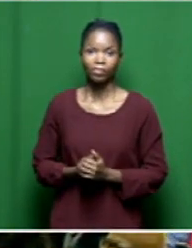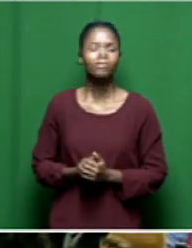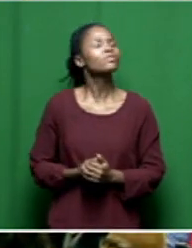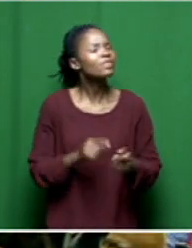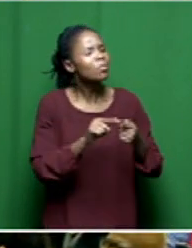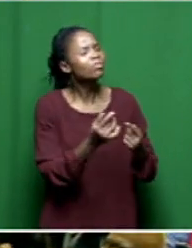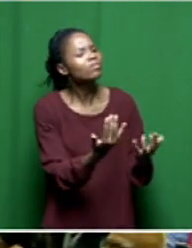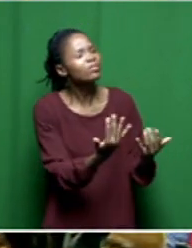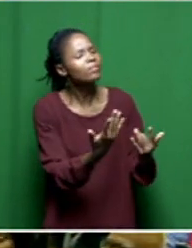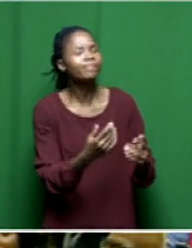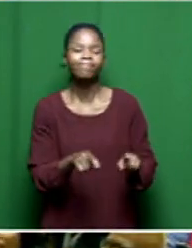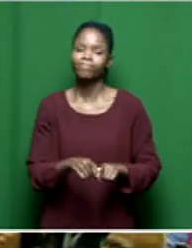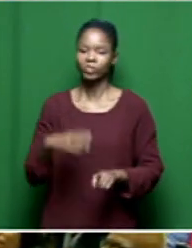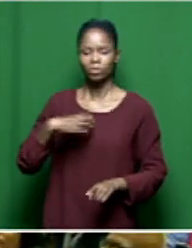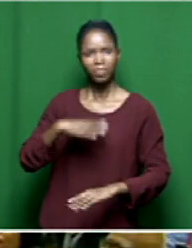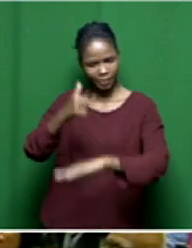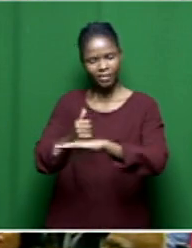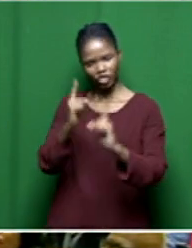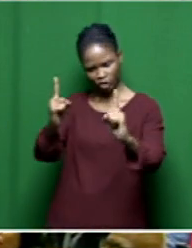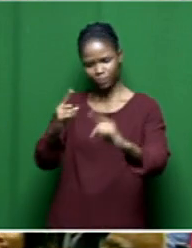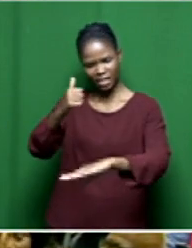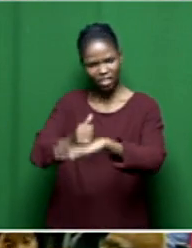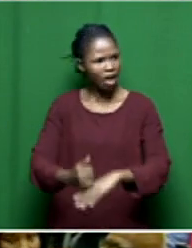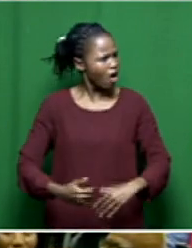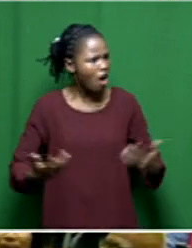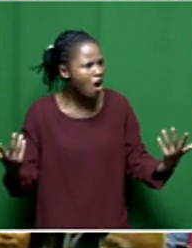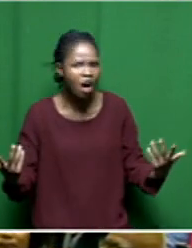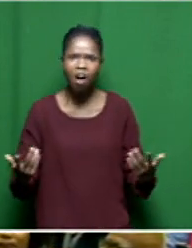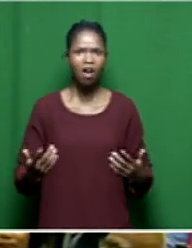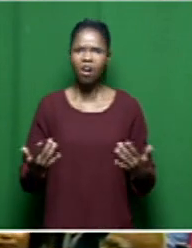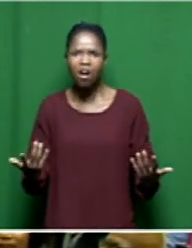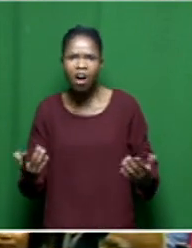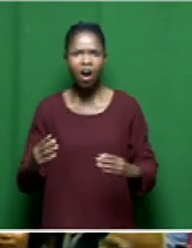What's the point of order? Can the President please sit down?